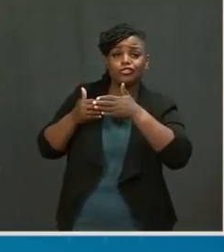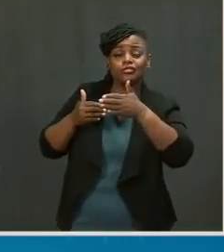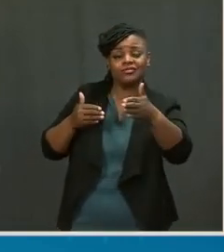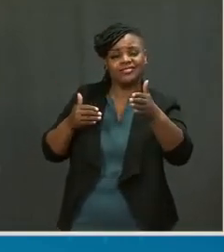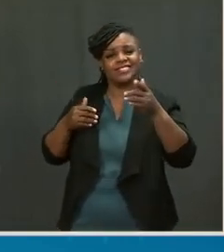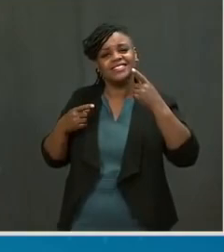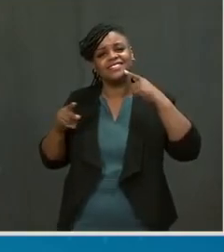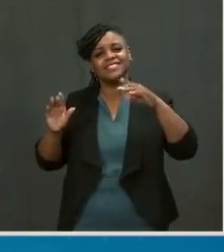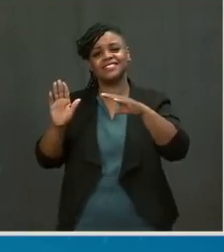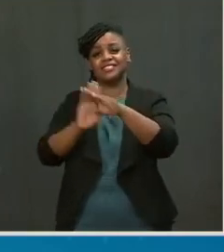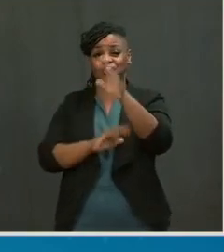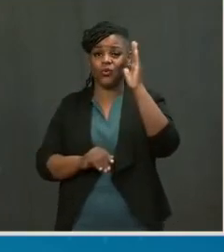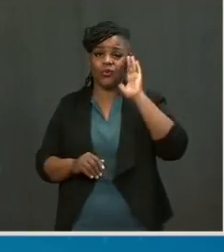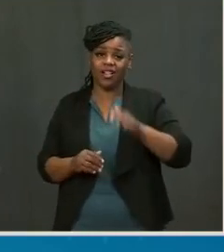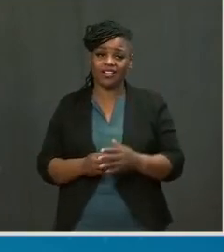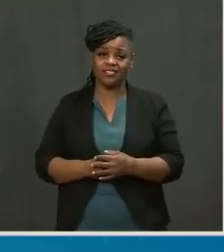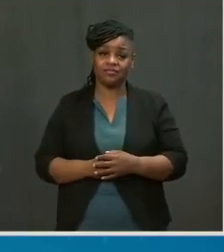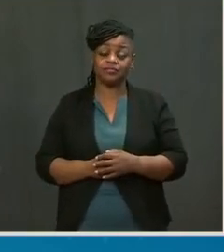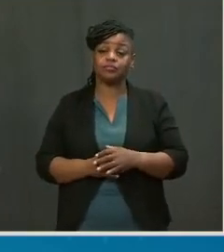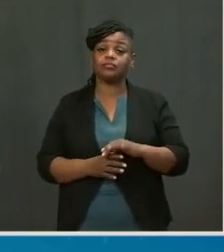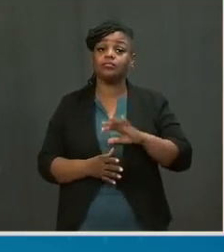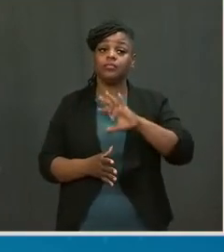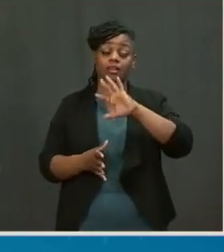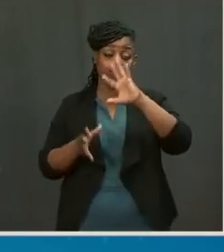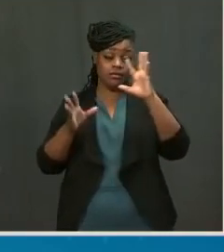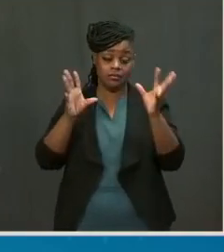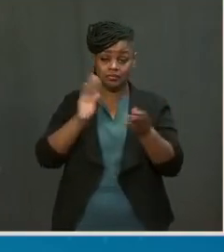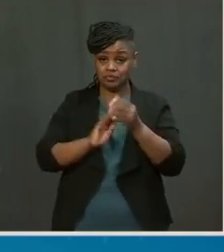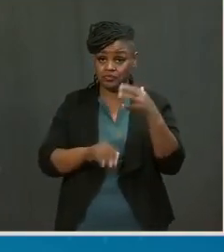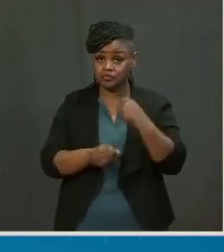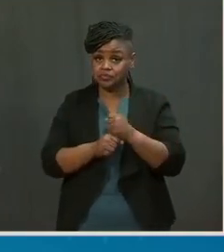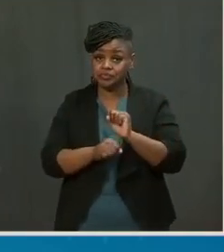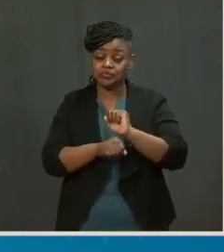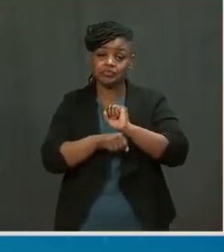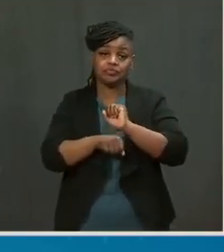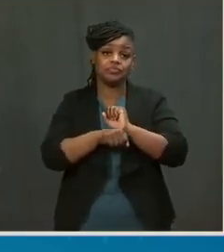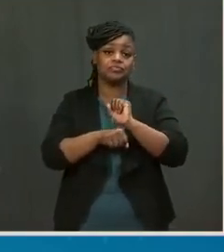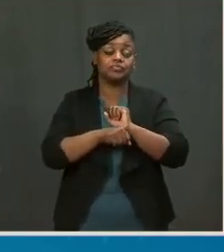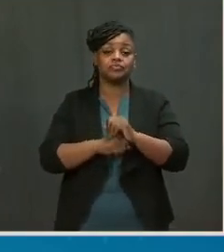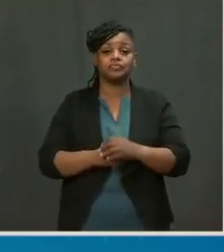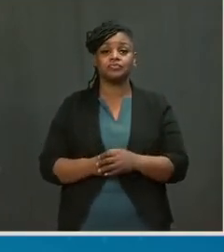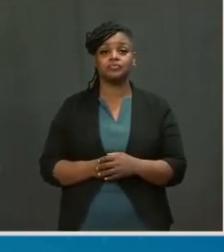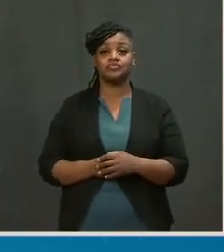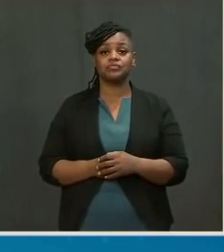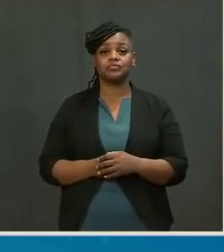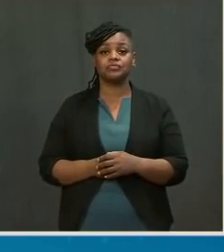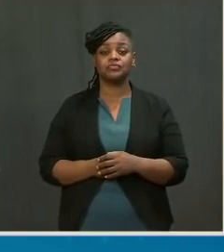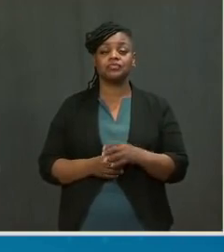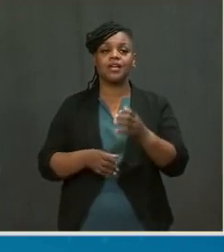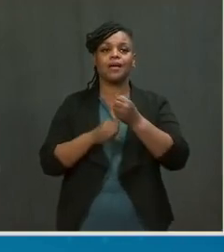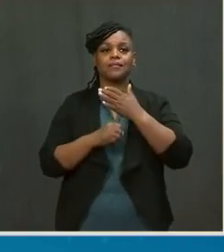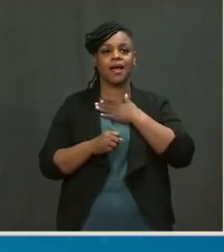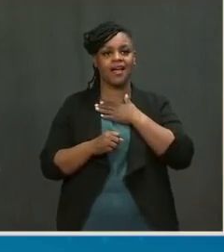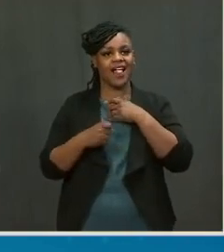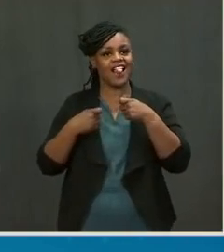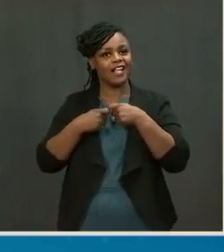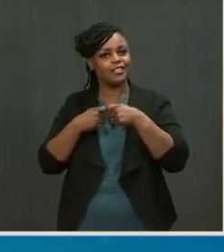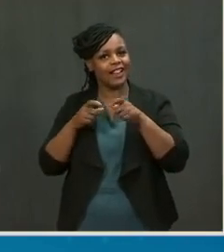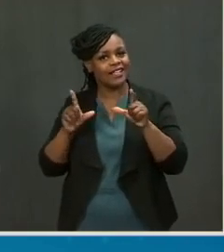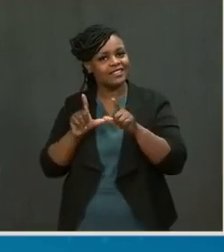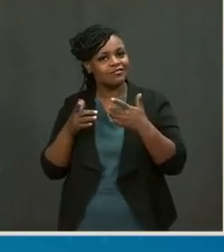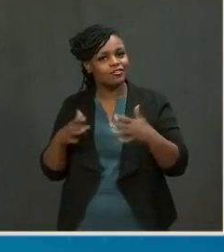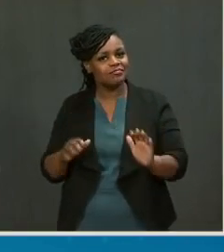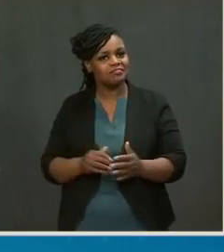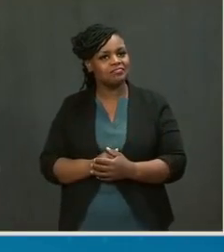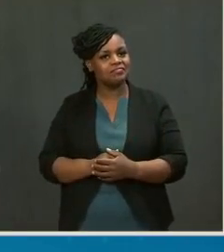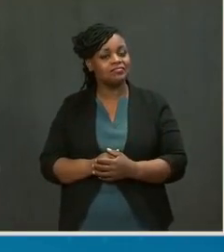to a 5-year apprenticeship program, I obtained my electrical license. At 23 years old, I had 0